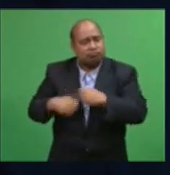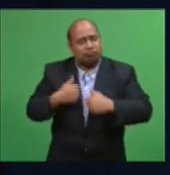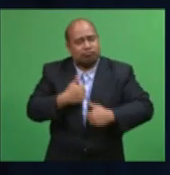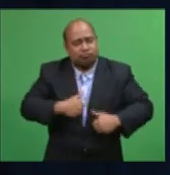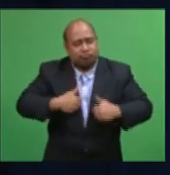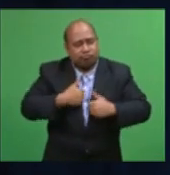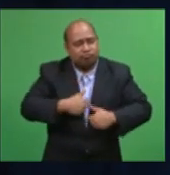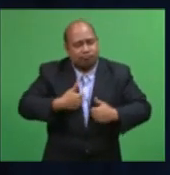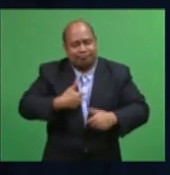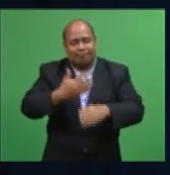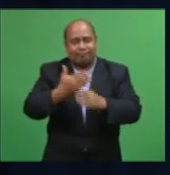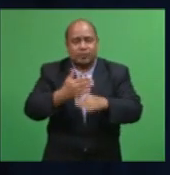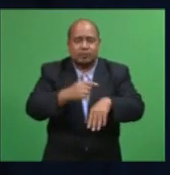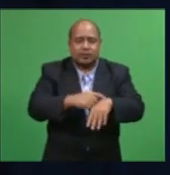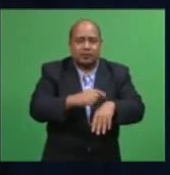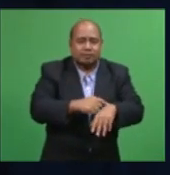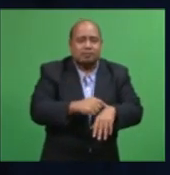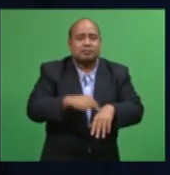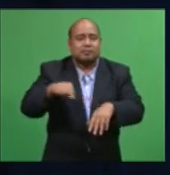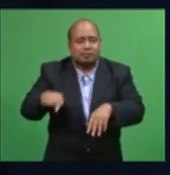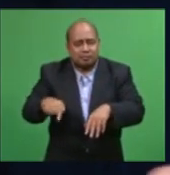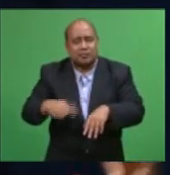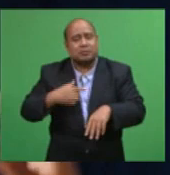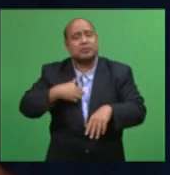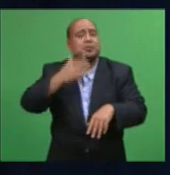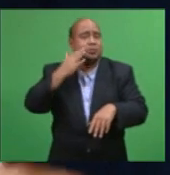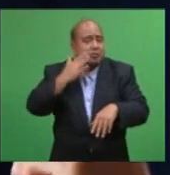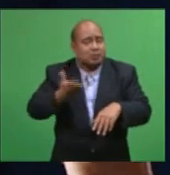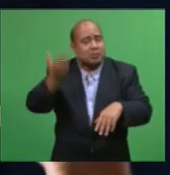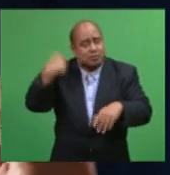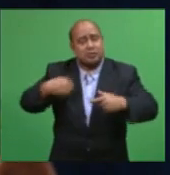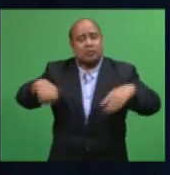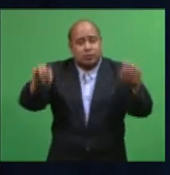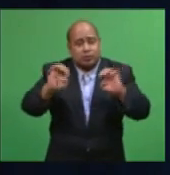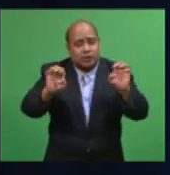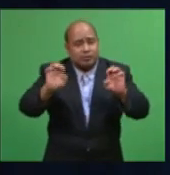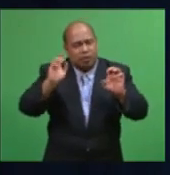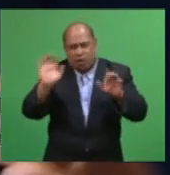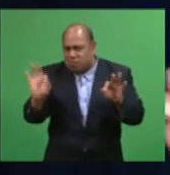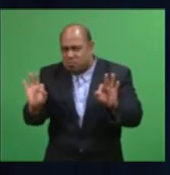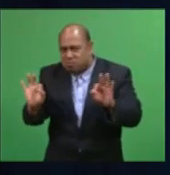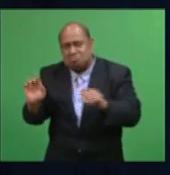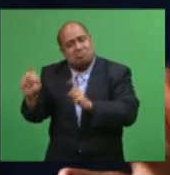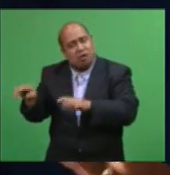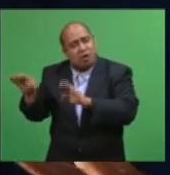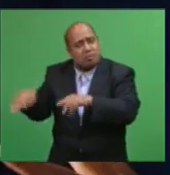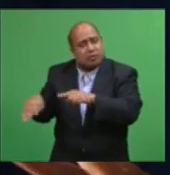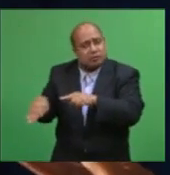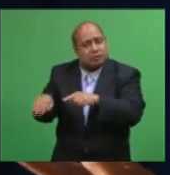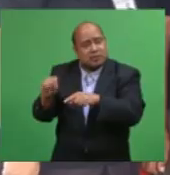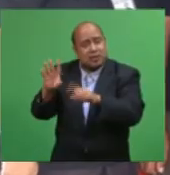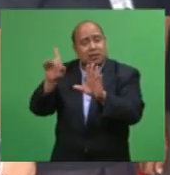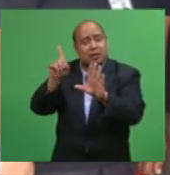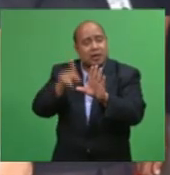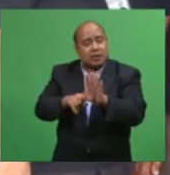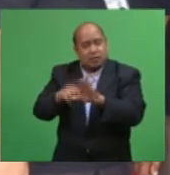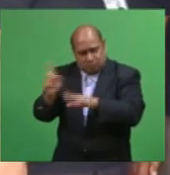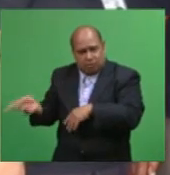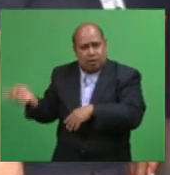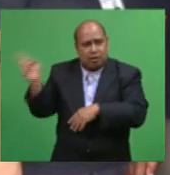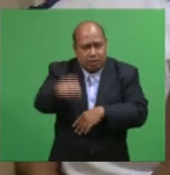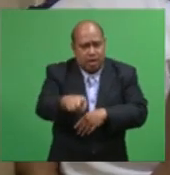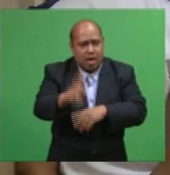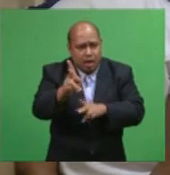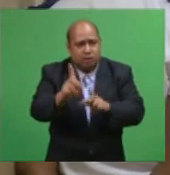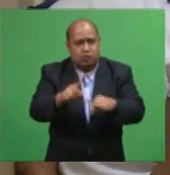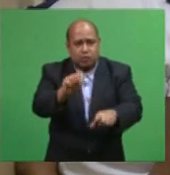know, being without a job and to go back and give back to the community, that was very rewarding. Urmila Devi says